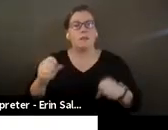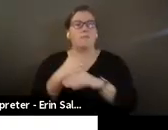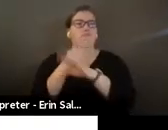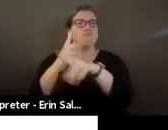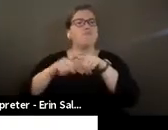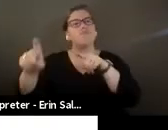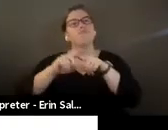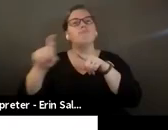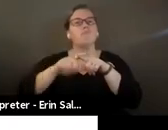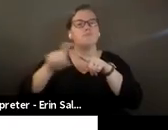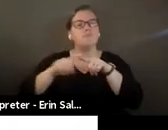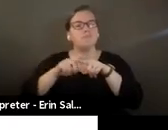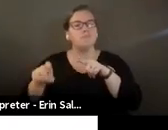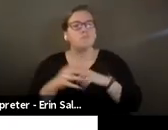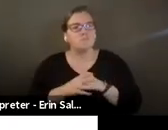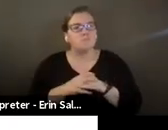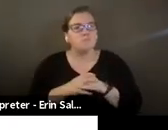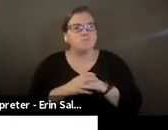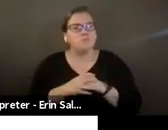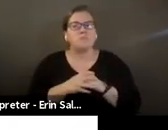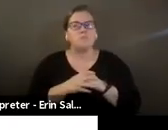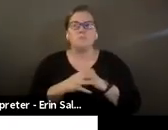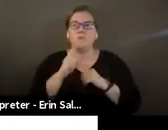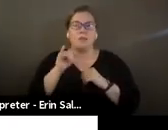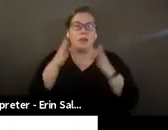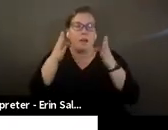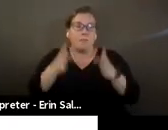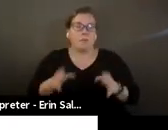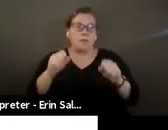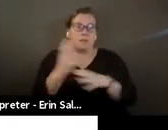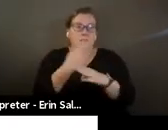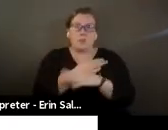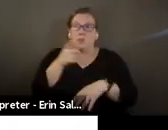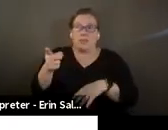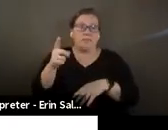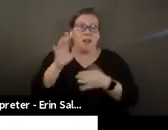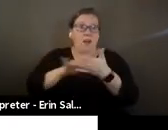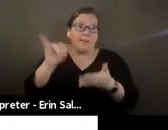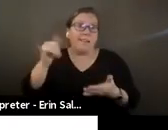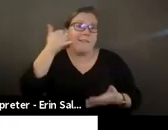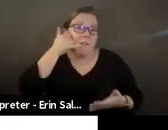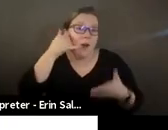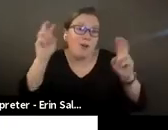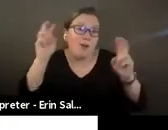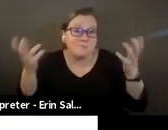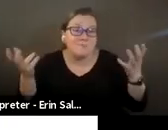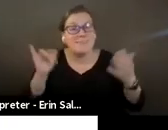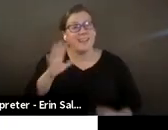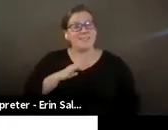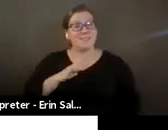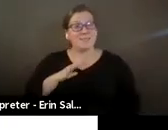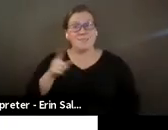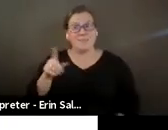calls. And basically the individual can use this as their phone. So that's the cool thing about this iPad, is